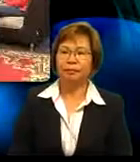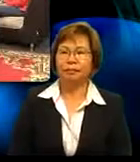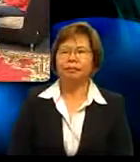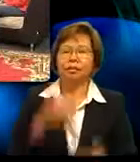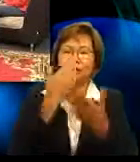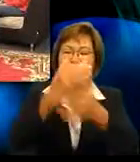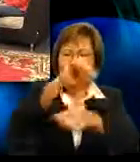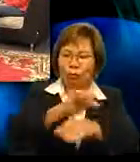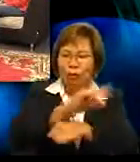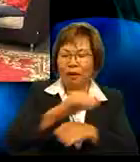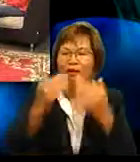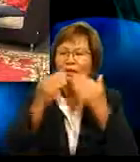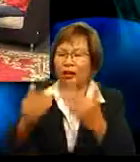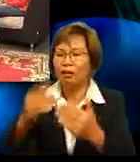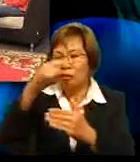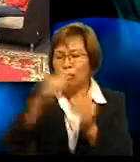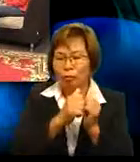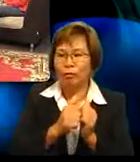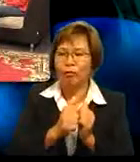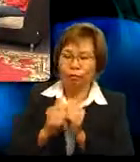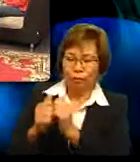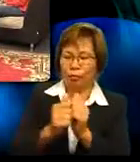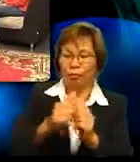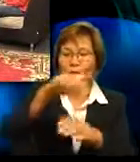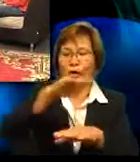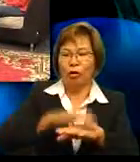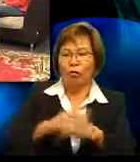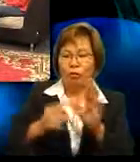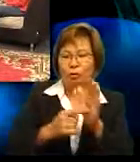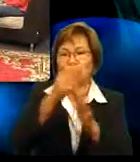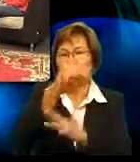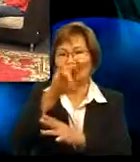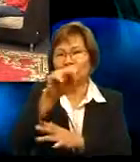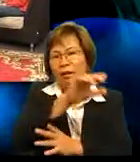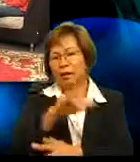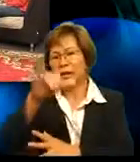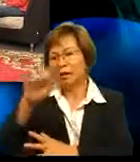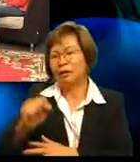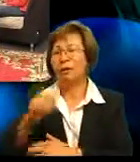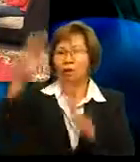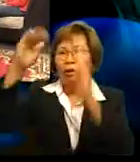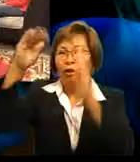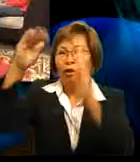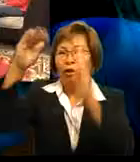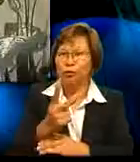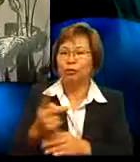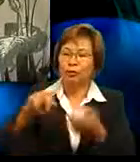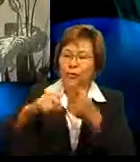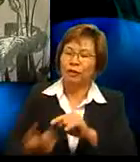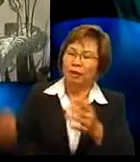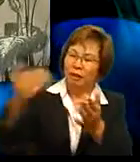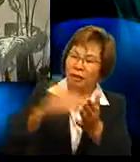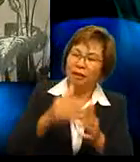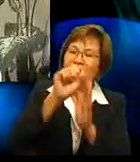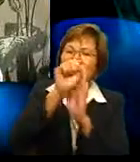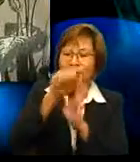Good job, guys, and thank you for being on the show, Rina and Iskandar. Hope to see you guys again soon.